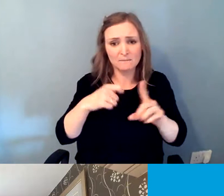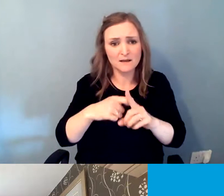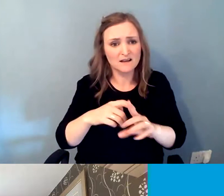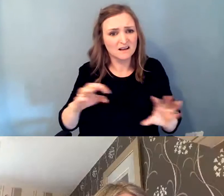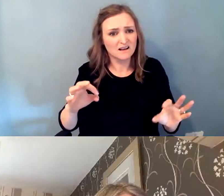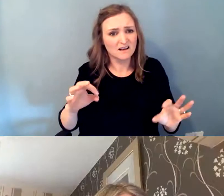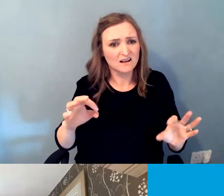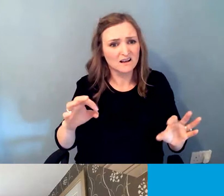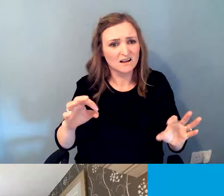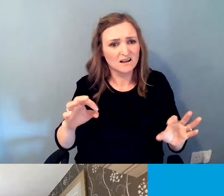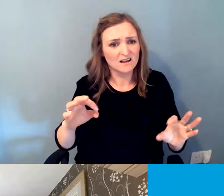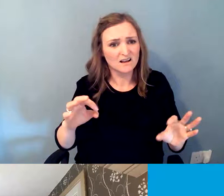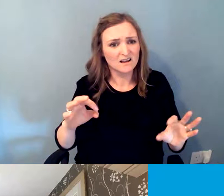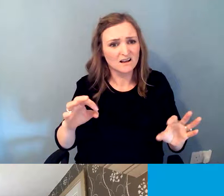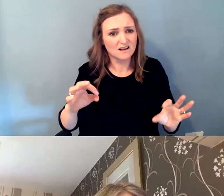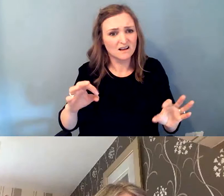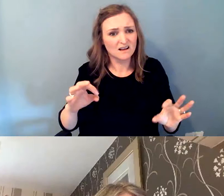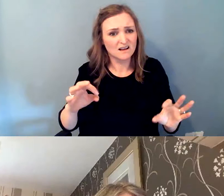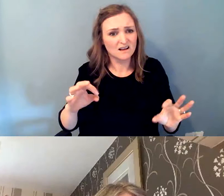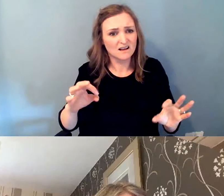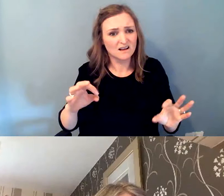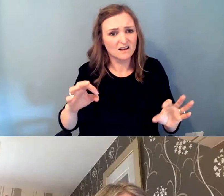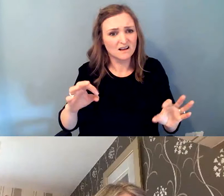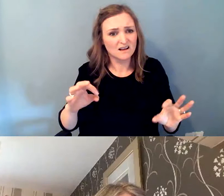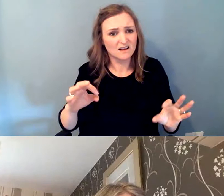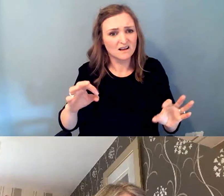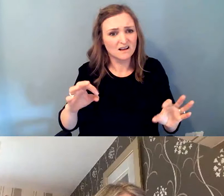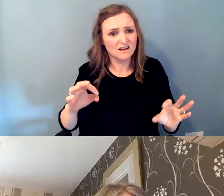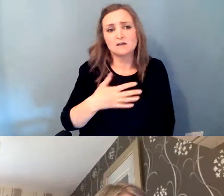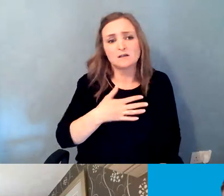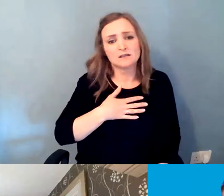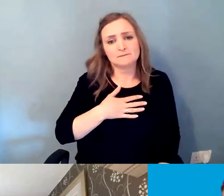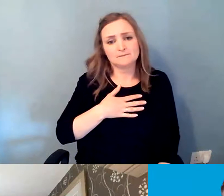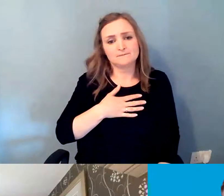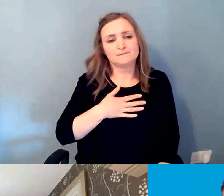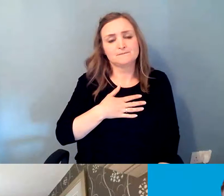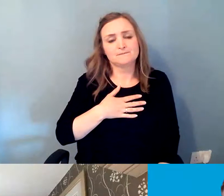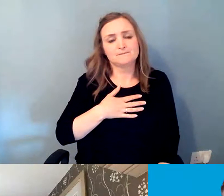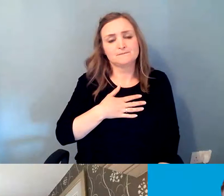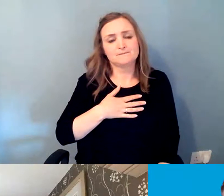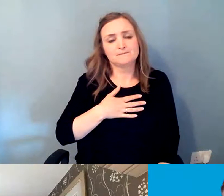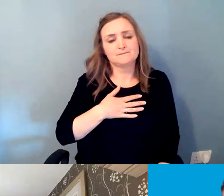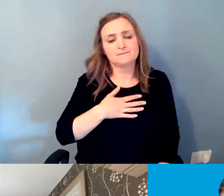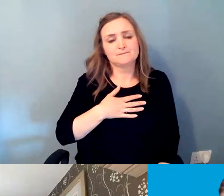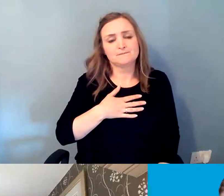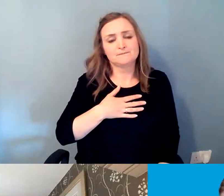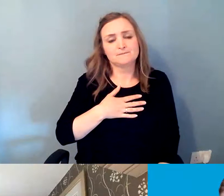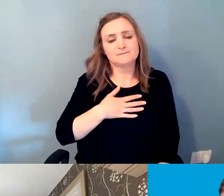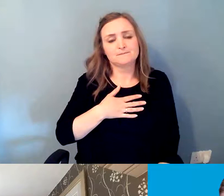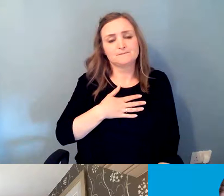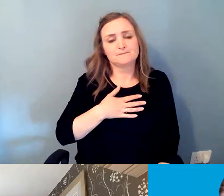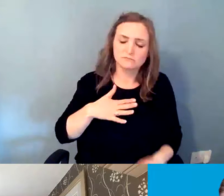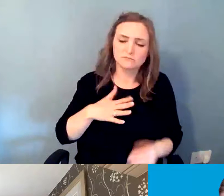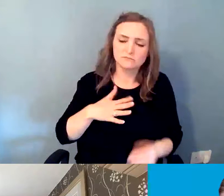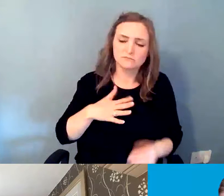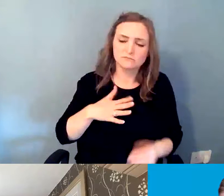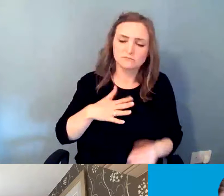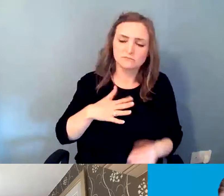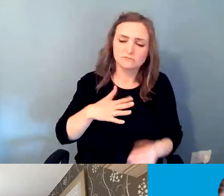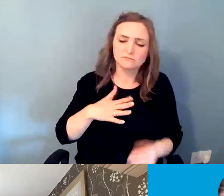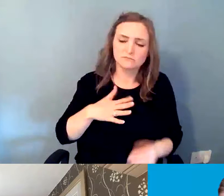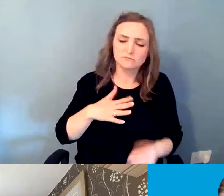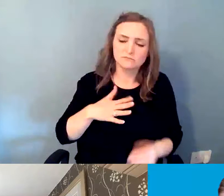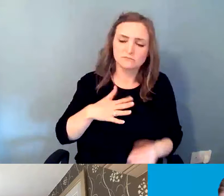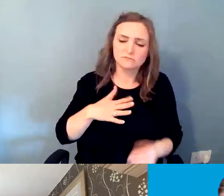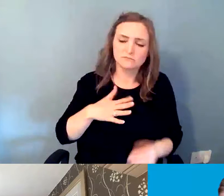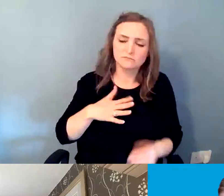hi, sorry to hear that you're having such problems. It's interesting that you think you have a problem with Derbyshire. I suspect that this is